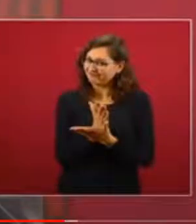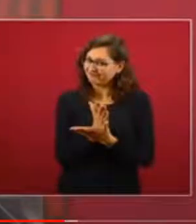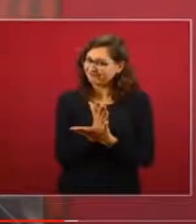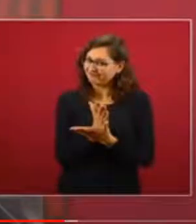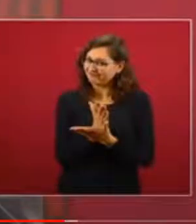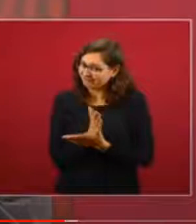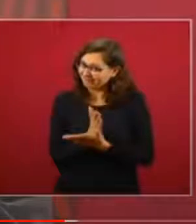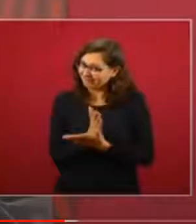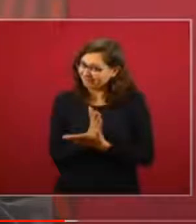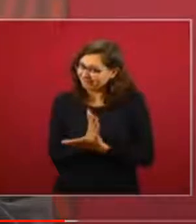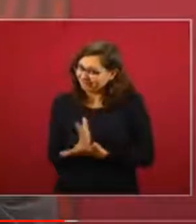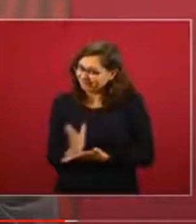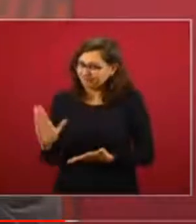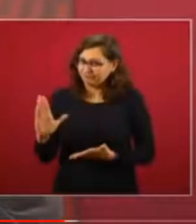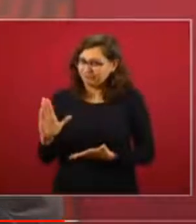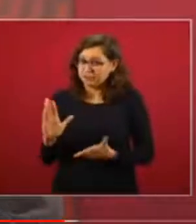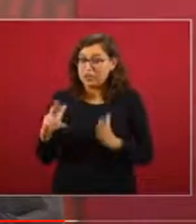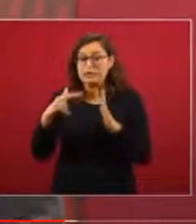the rules,